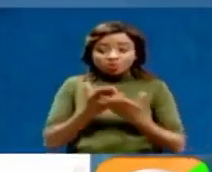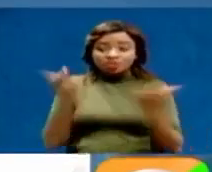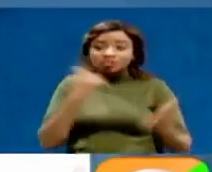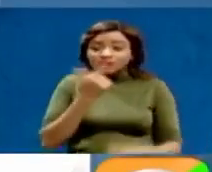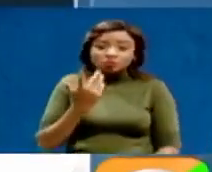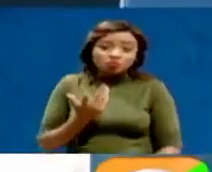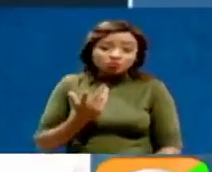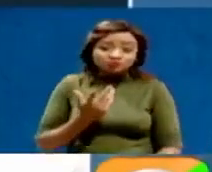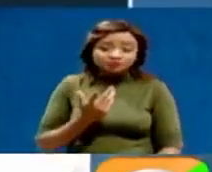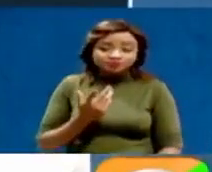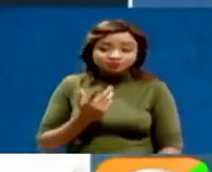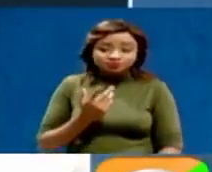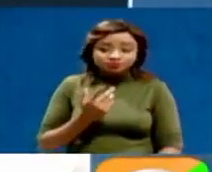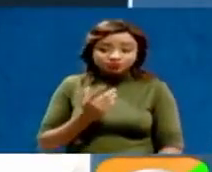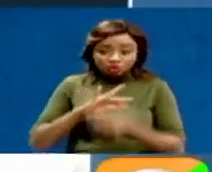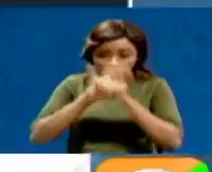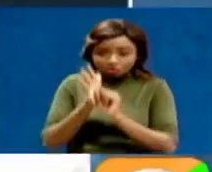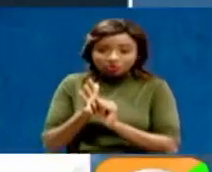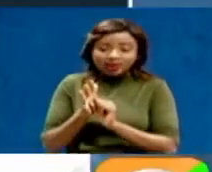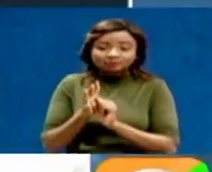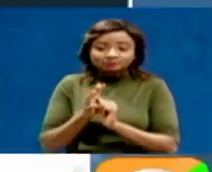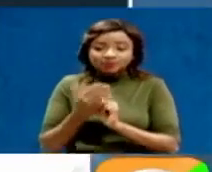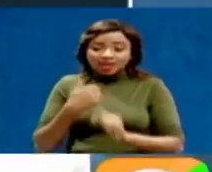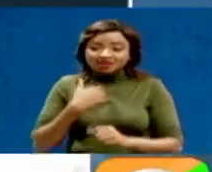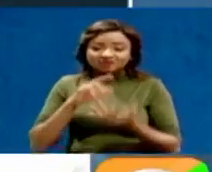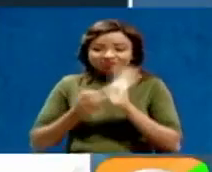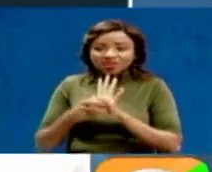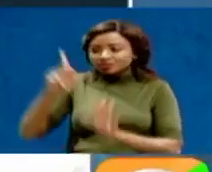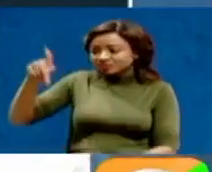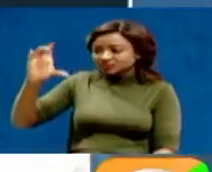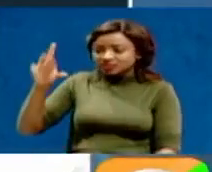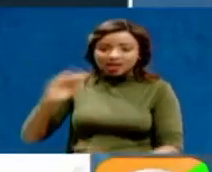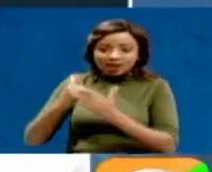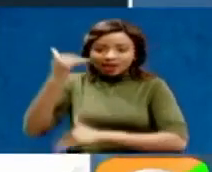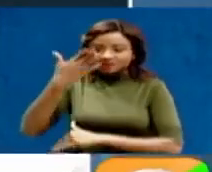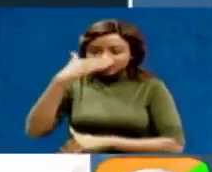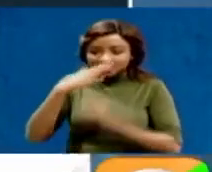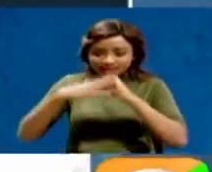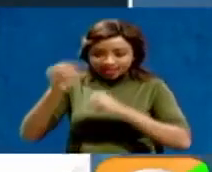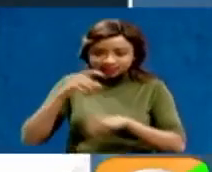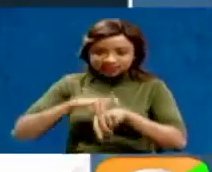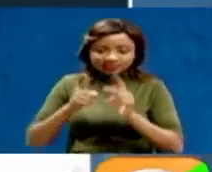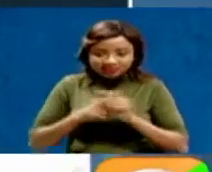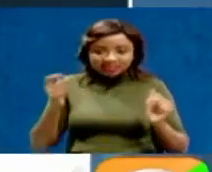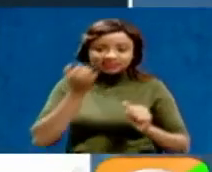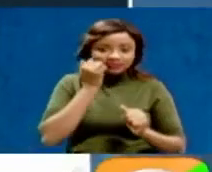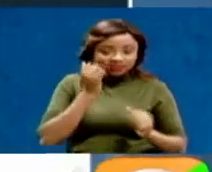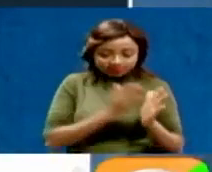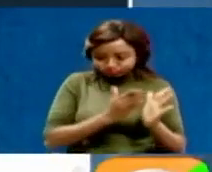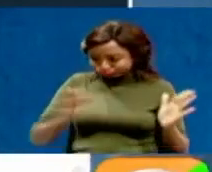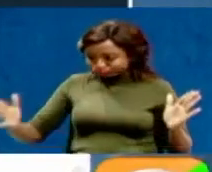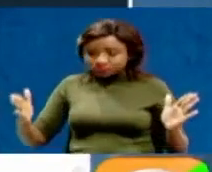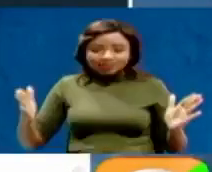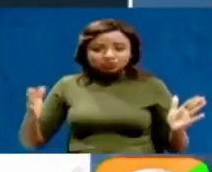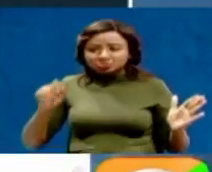from SARS-CoV-2 infection, a positive PCR during the 90 days after illness onset more likely